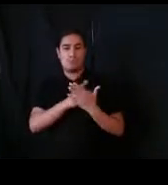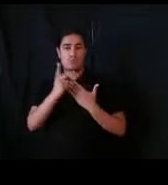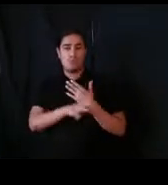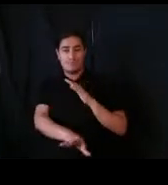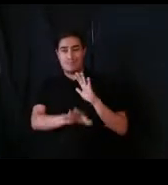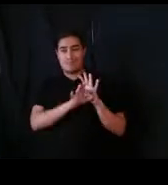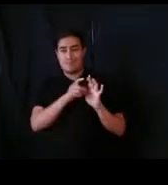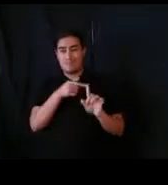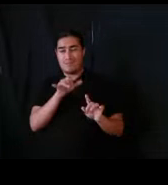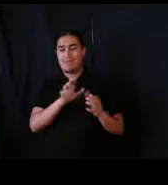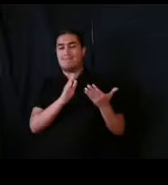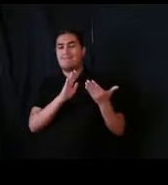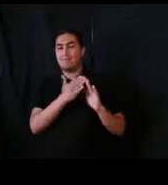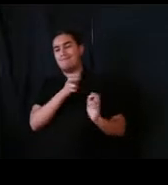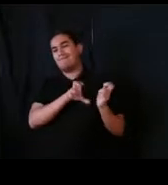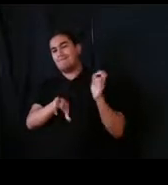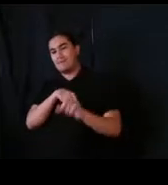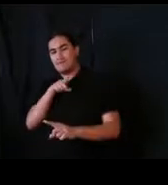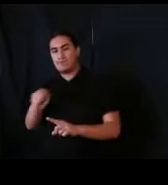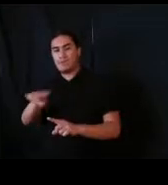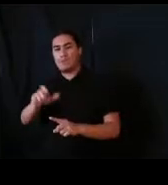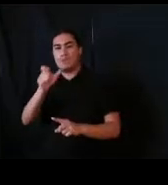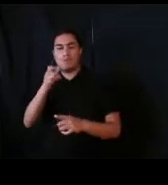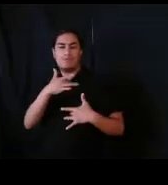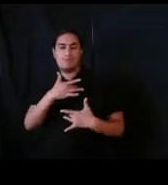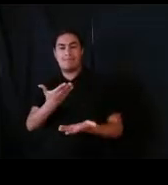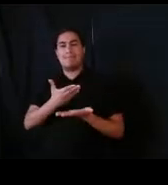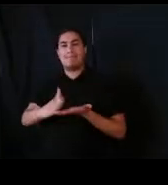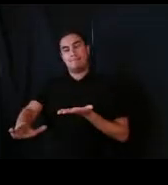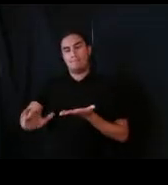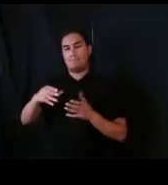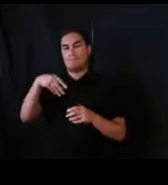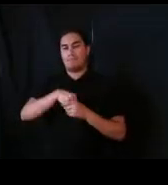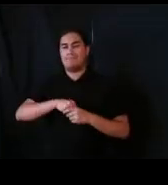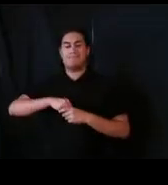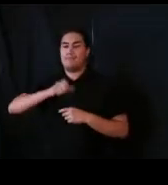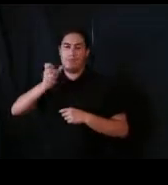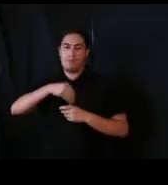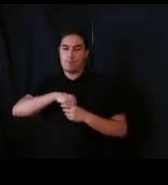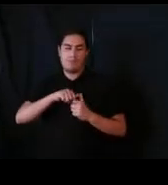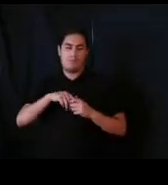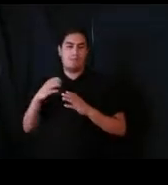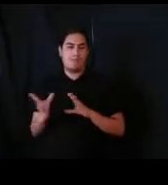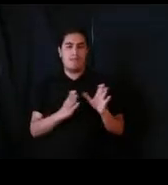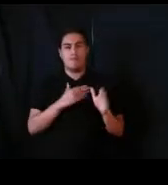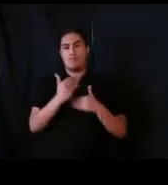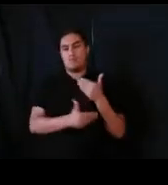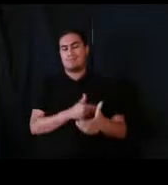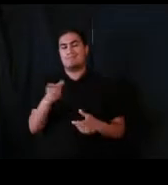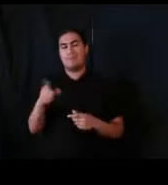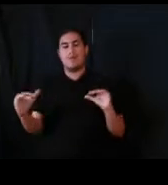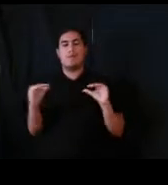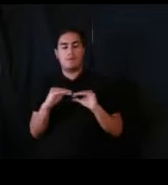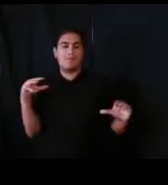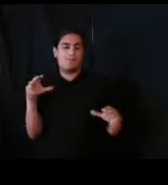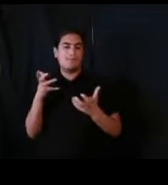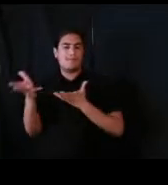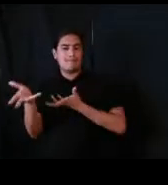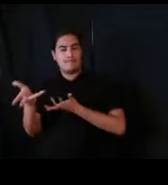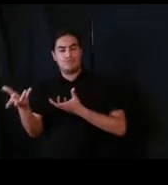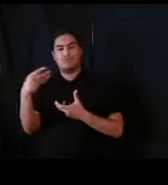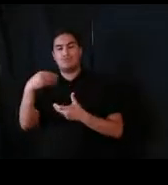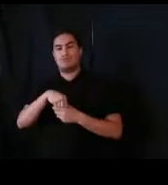investing communities that have historically been left out of the planning process and are showing how these impacted communities are deeply engaged in the development of climate friendly and